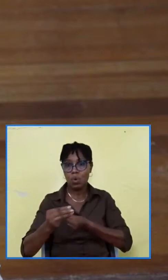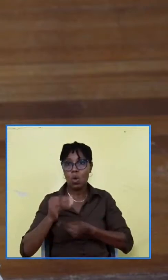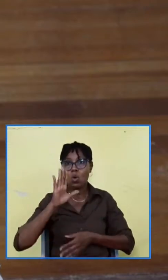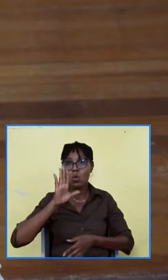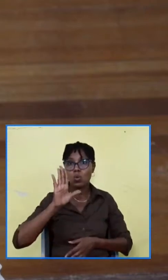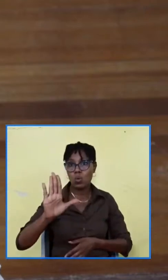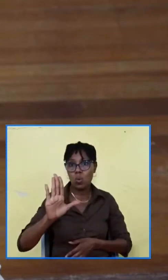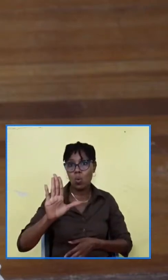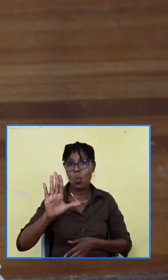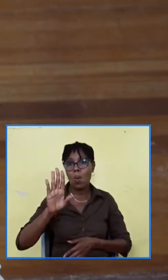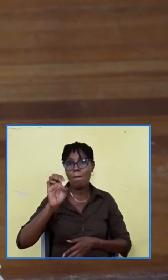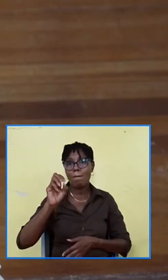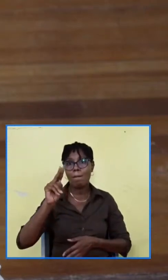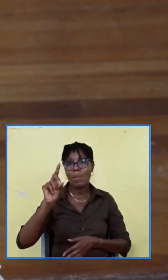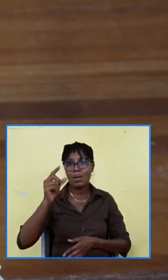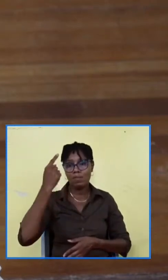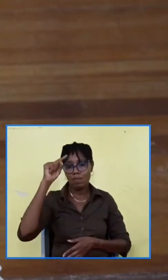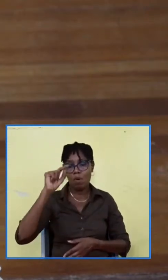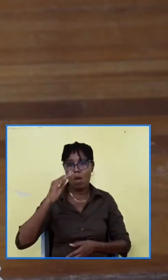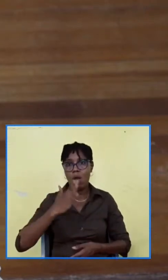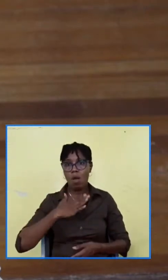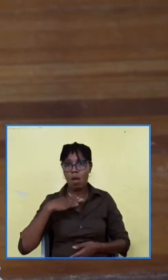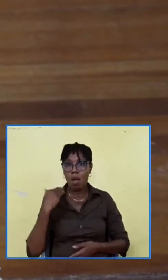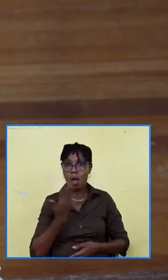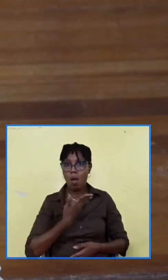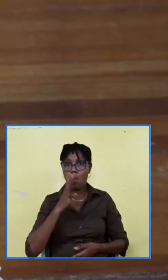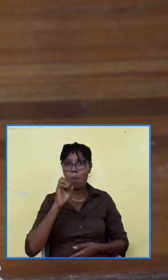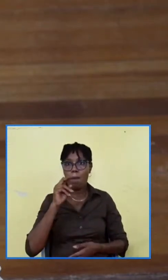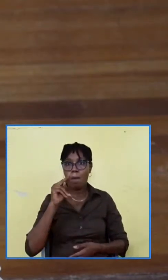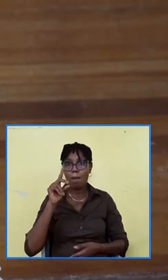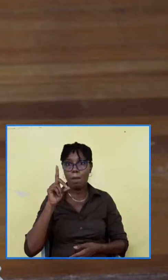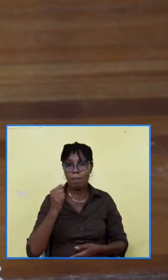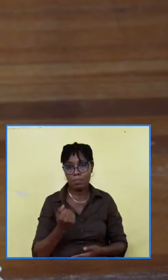get country diversification, but we don't get instrument